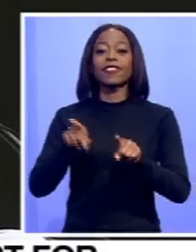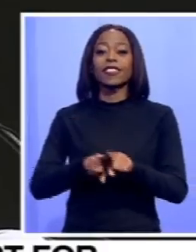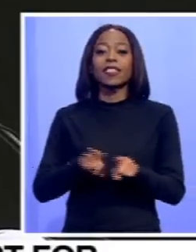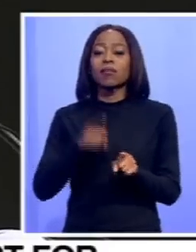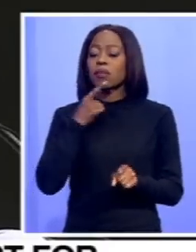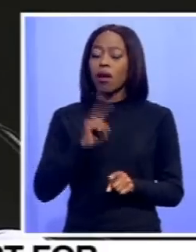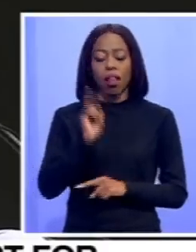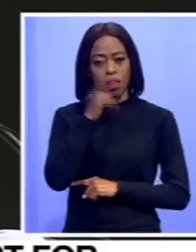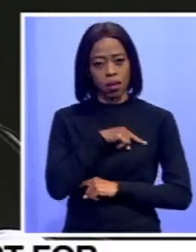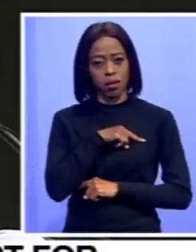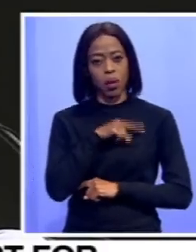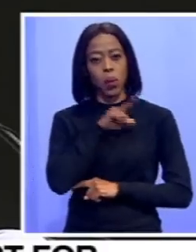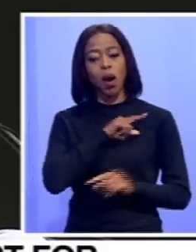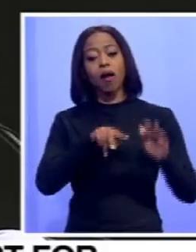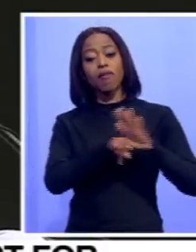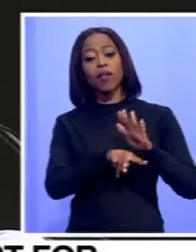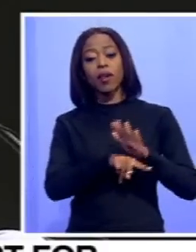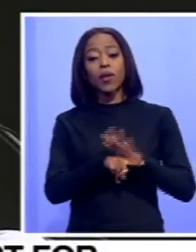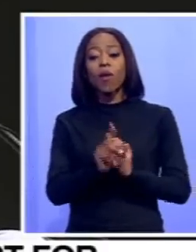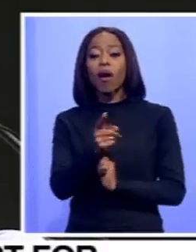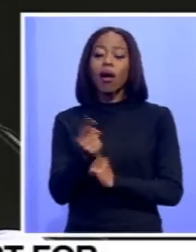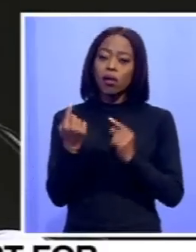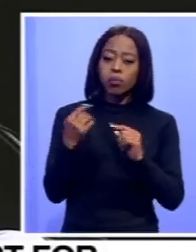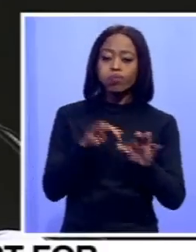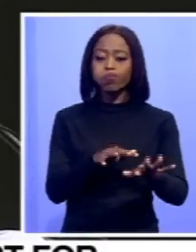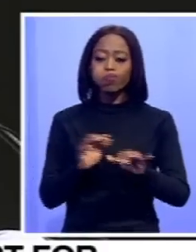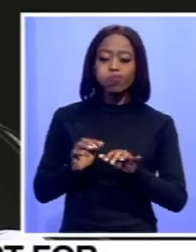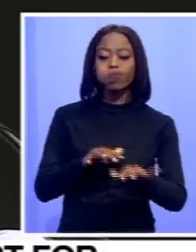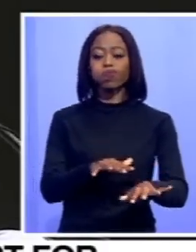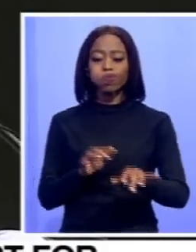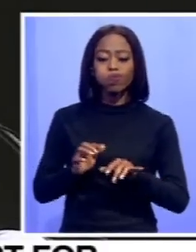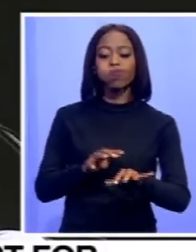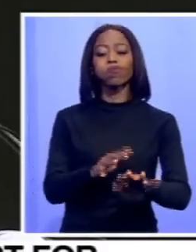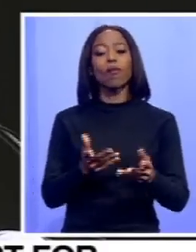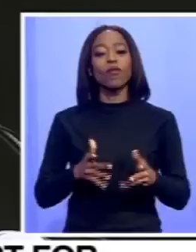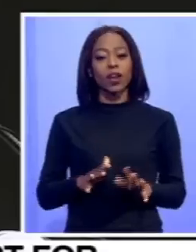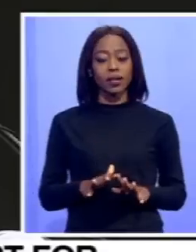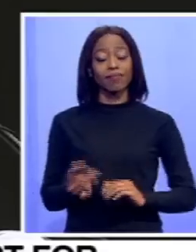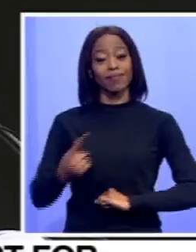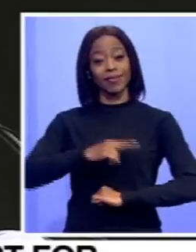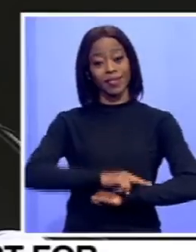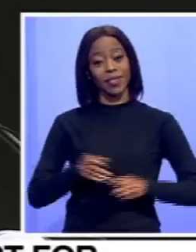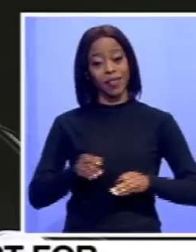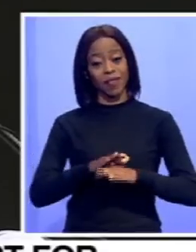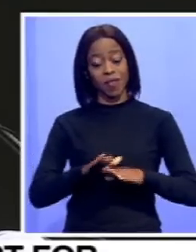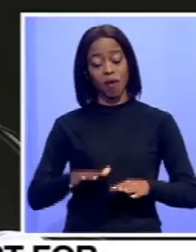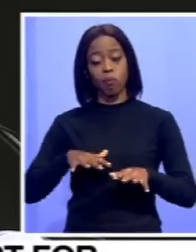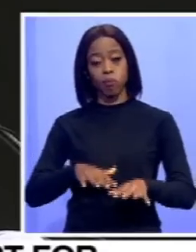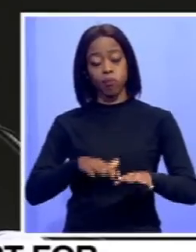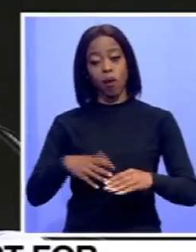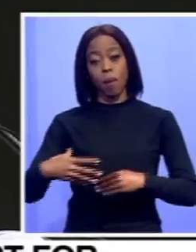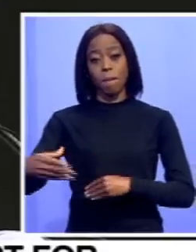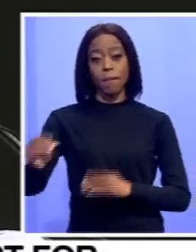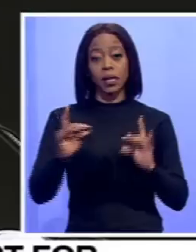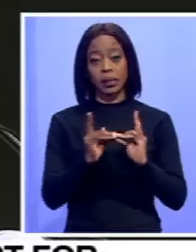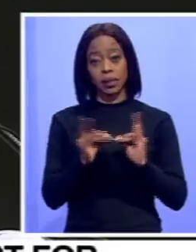true, as the video had shown other people arriving. He then responded that on the day of the funeral, when the convoy left the stadium, they were informed